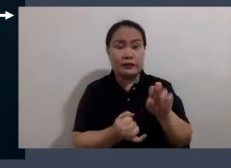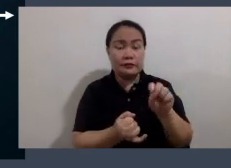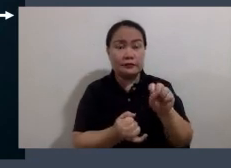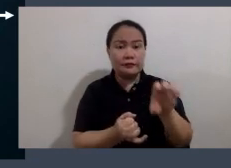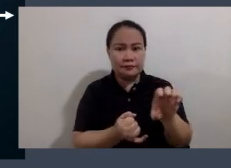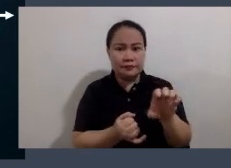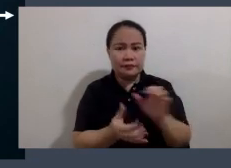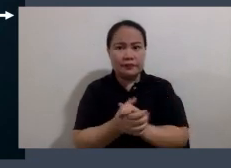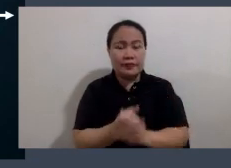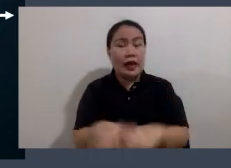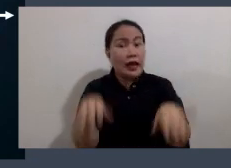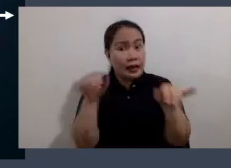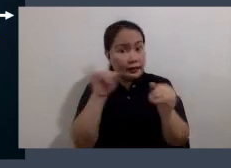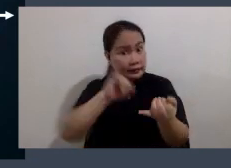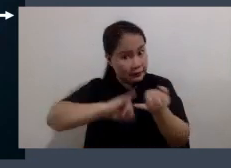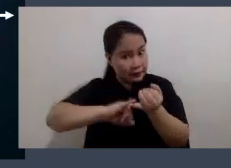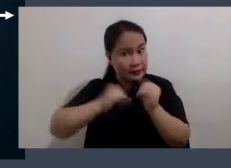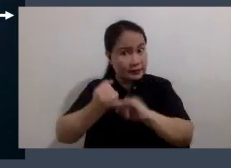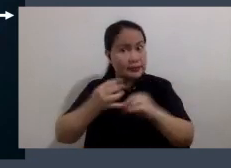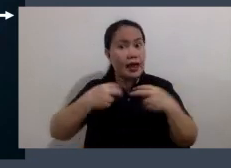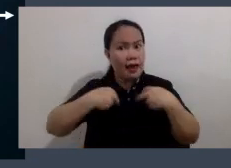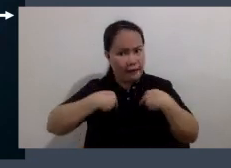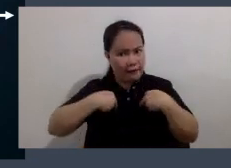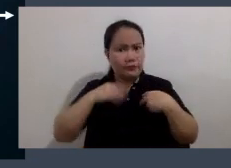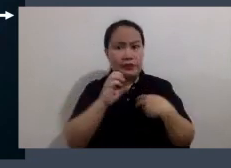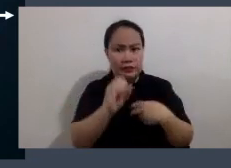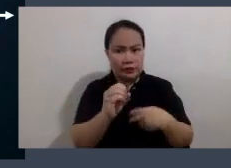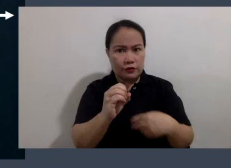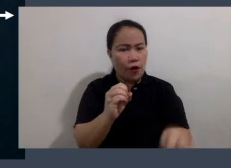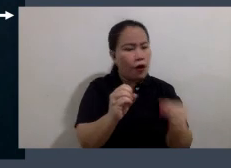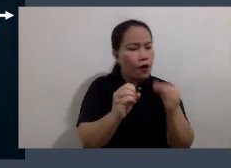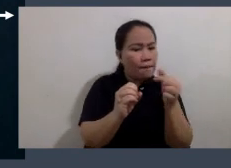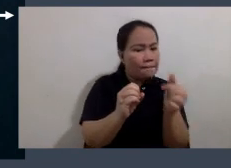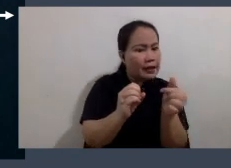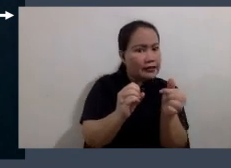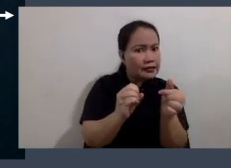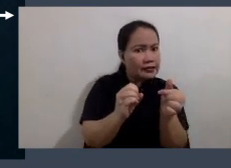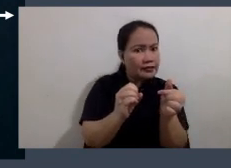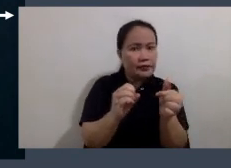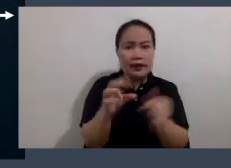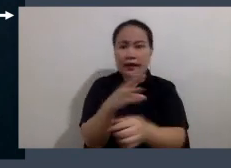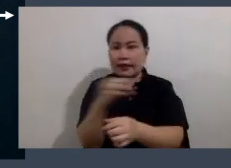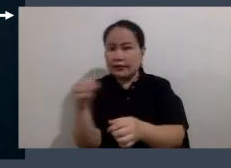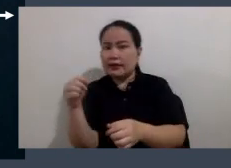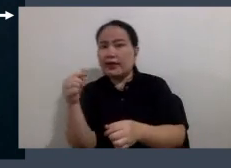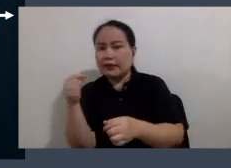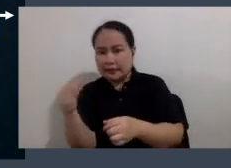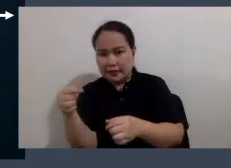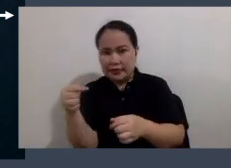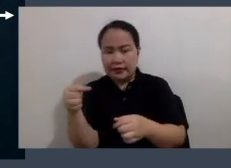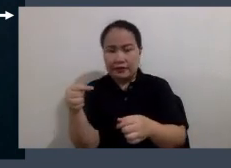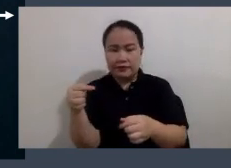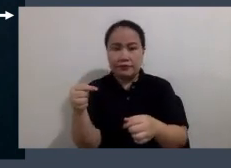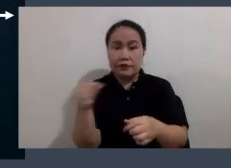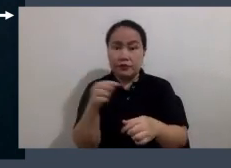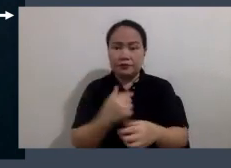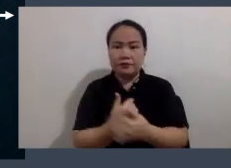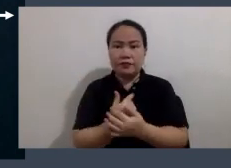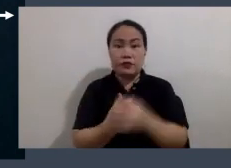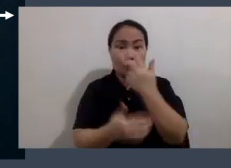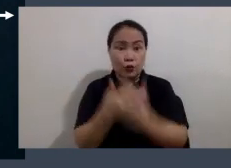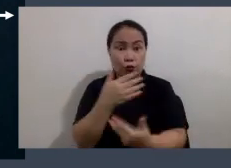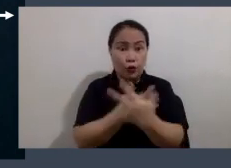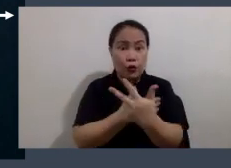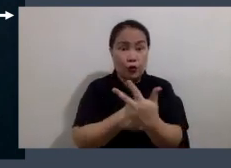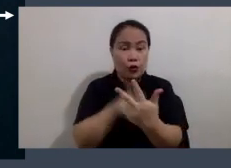integers, again, it has 0, positive integers, and negative integers. So, these are the parts. Okay? By